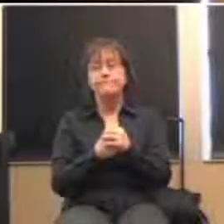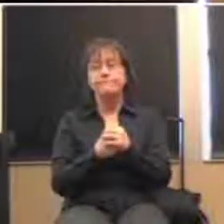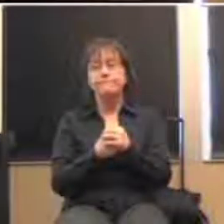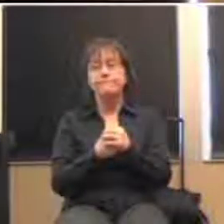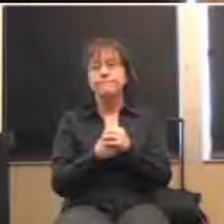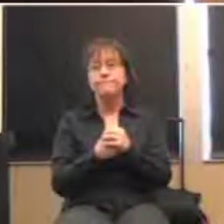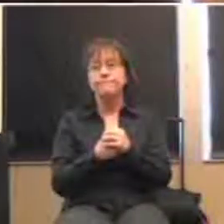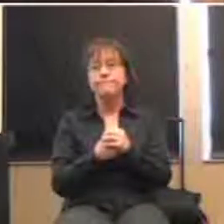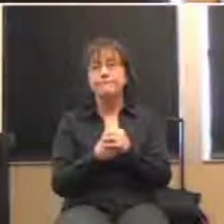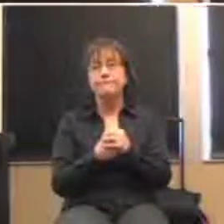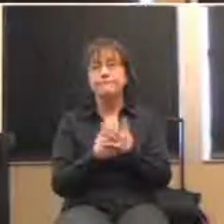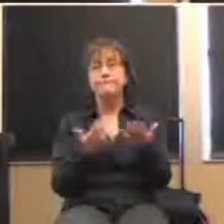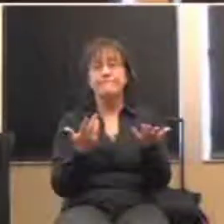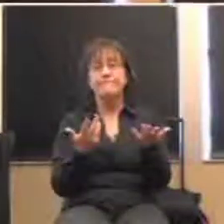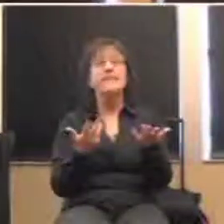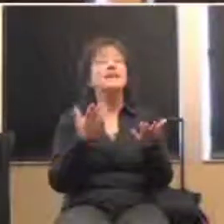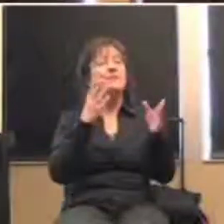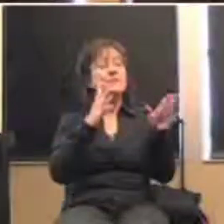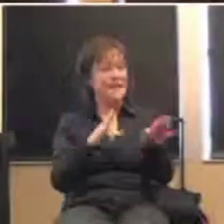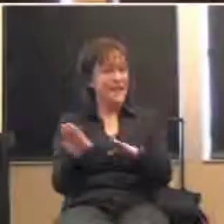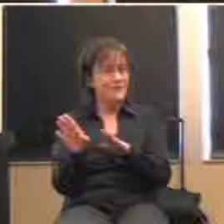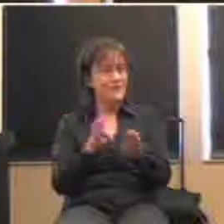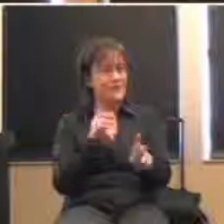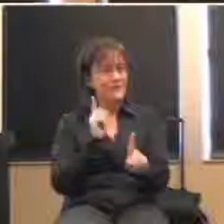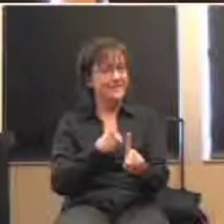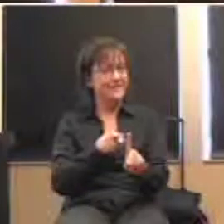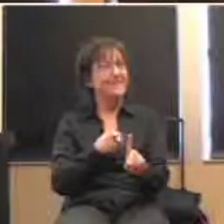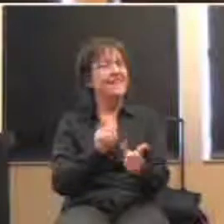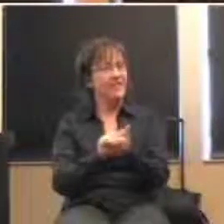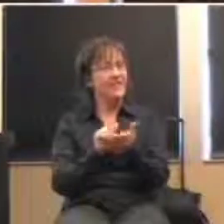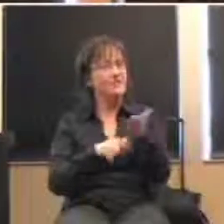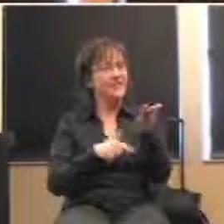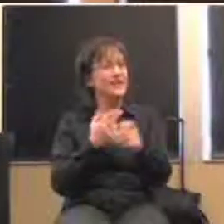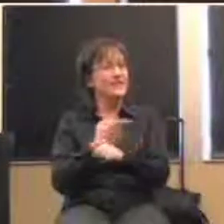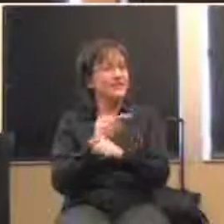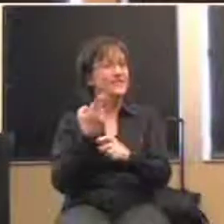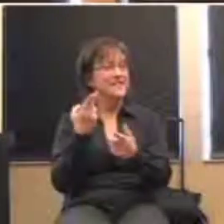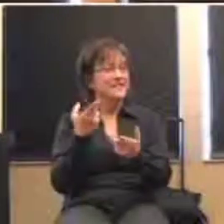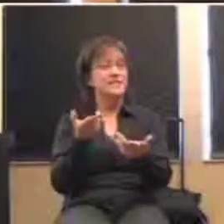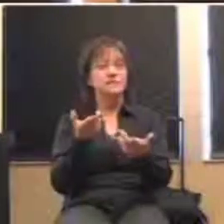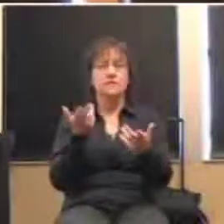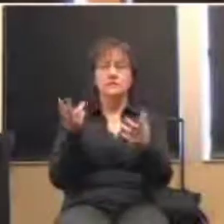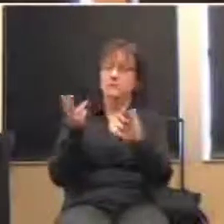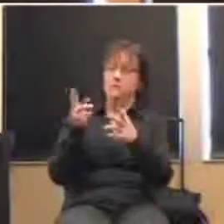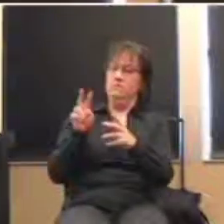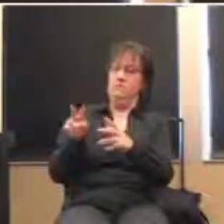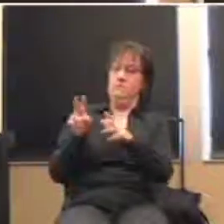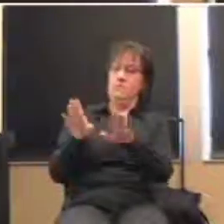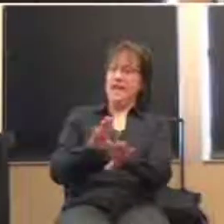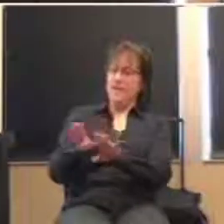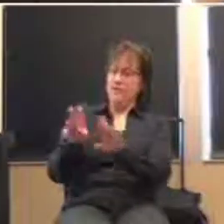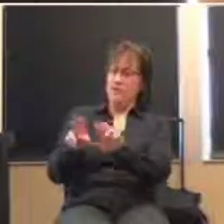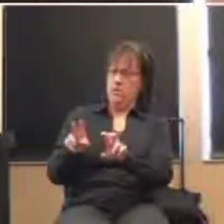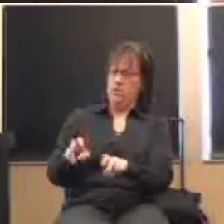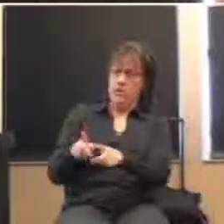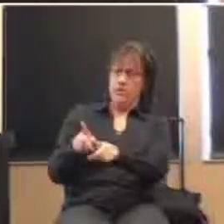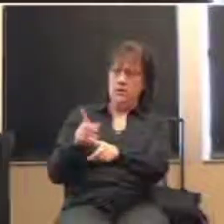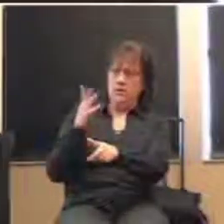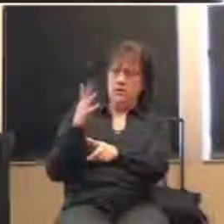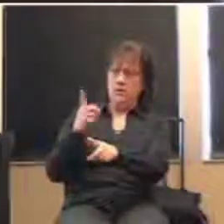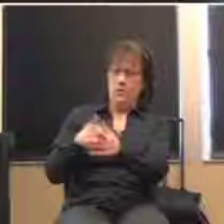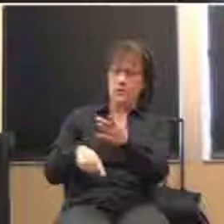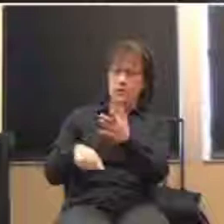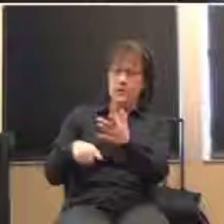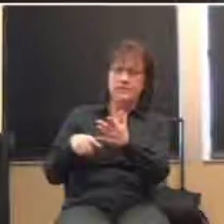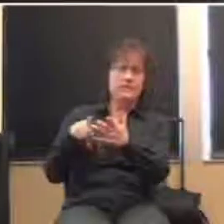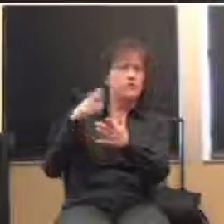Their behavior, absolutely. And so that's why it's really important that we take a look at that behavior, identify a function. Why are they engaging in their